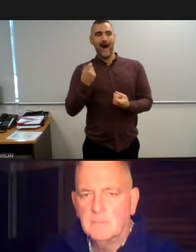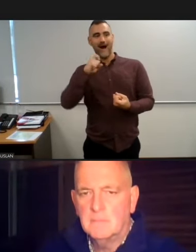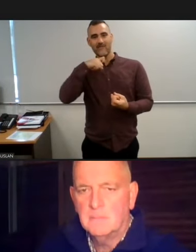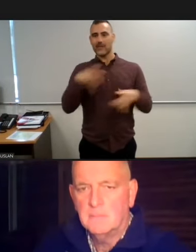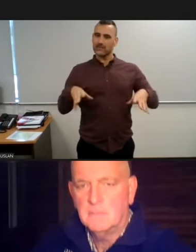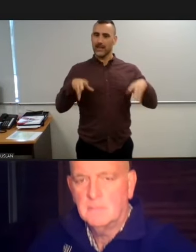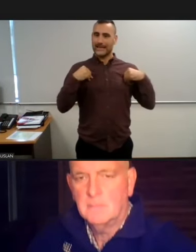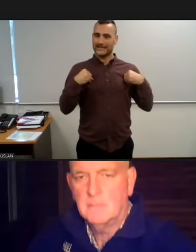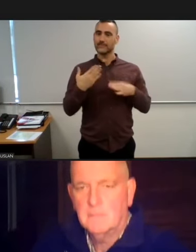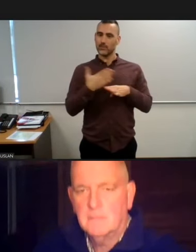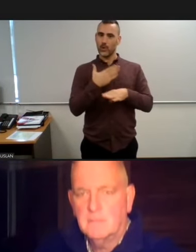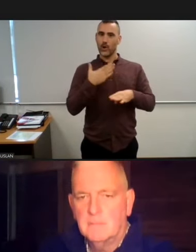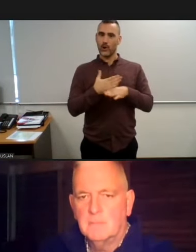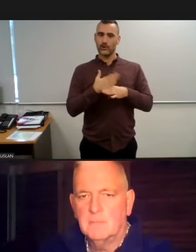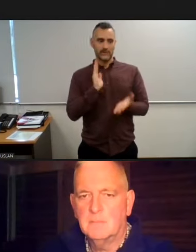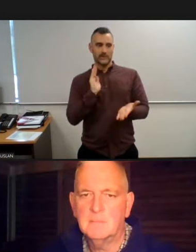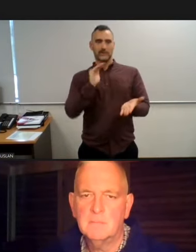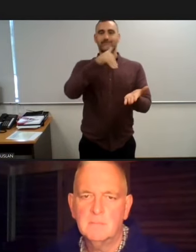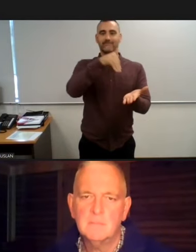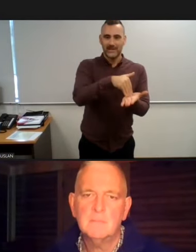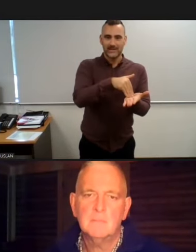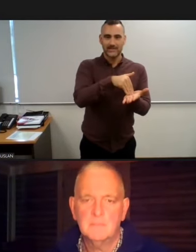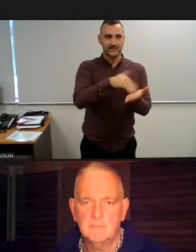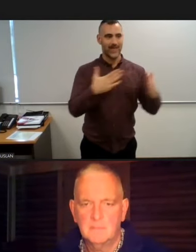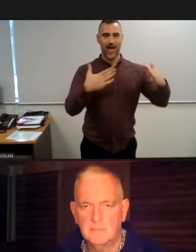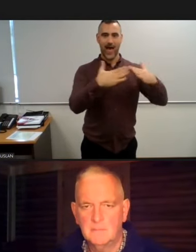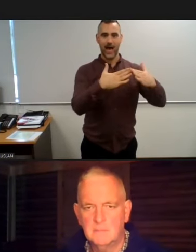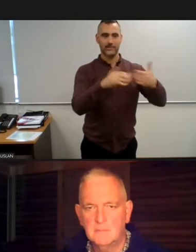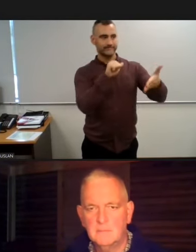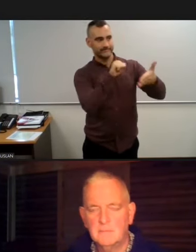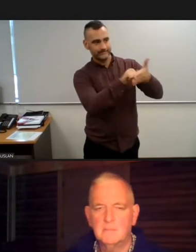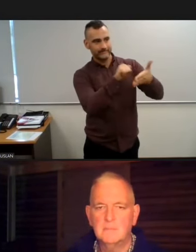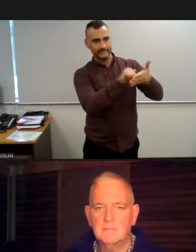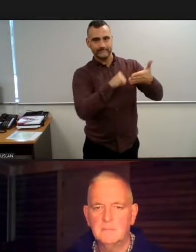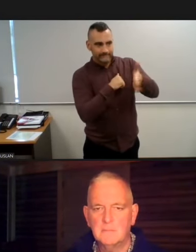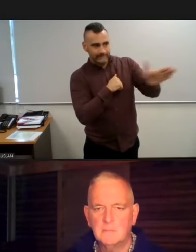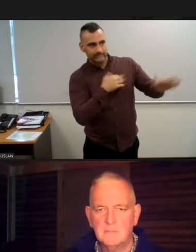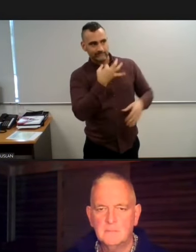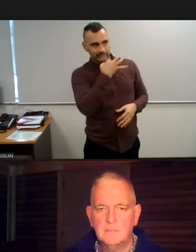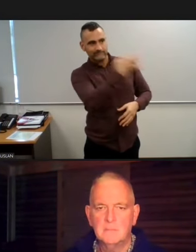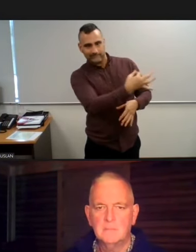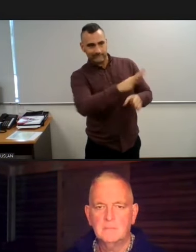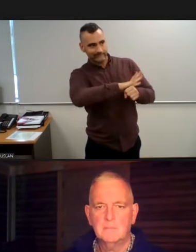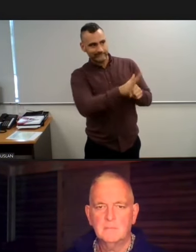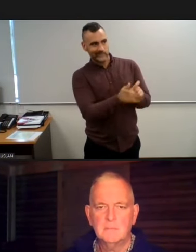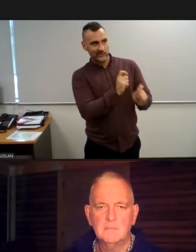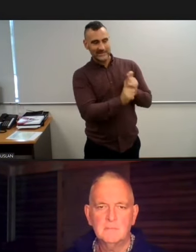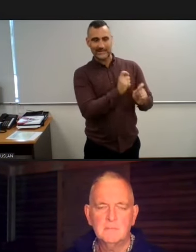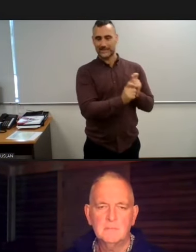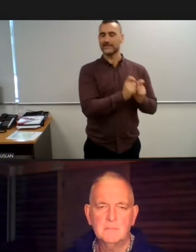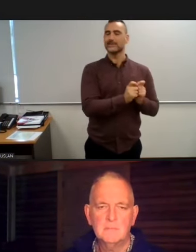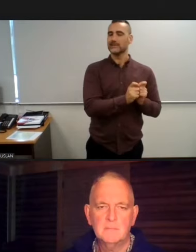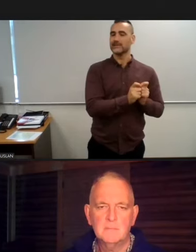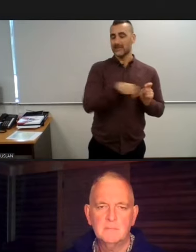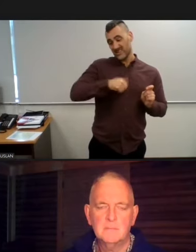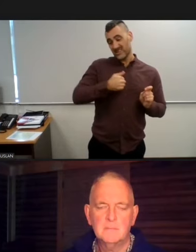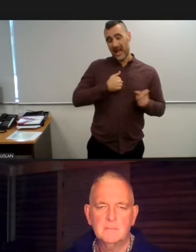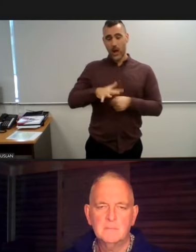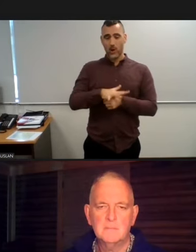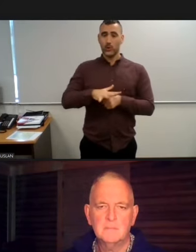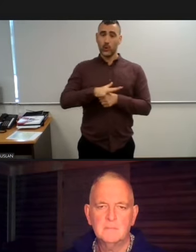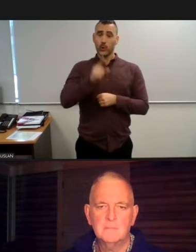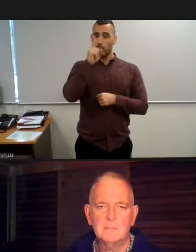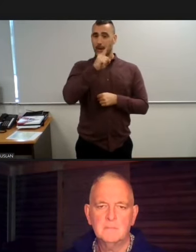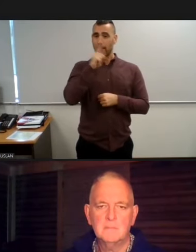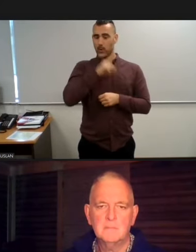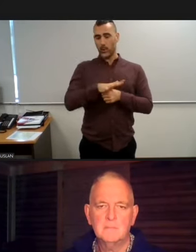And as you say, people want their information from different people. And it's really important to be able to do that as well.